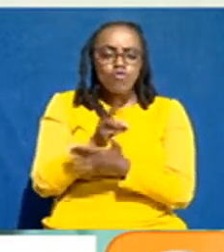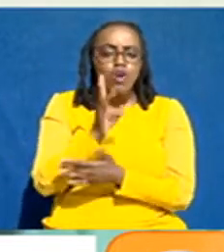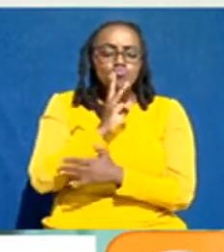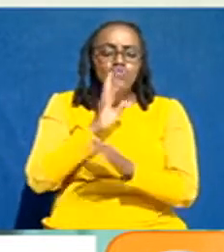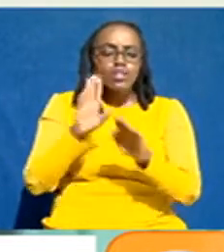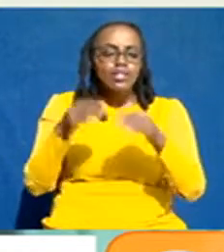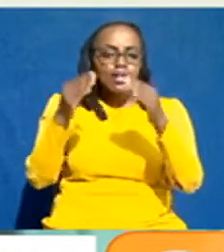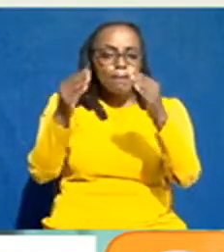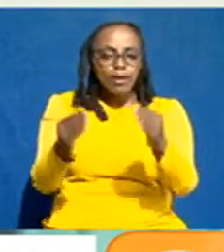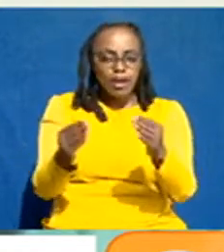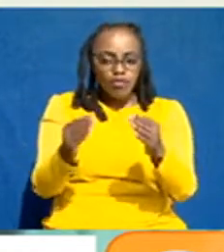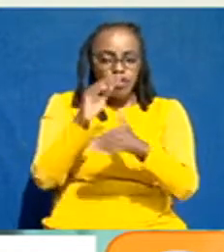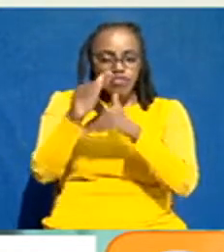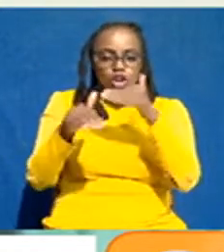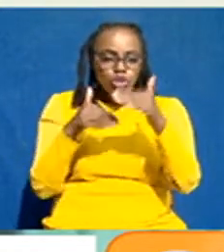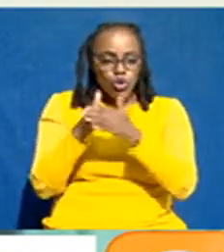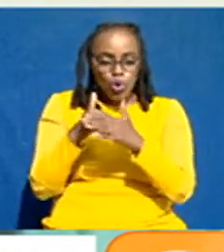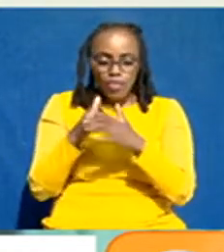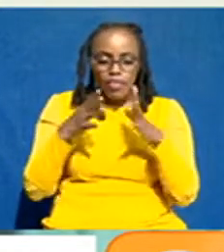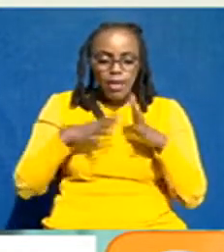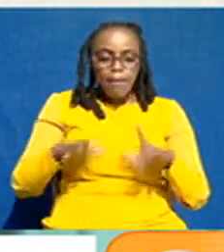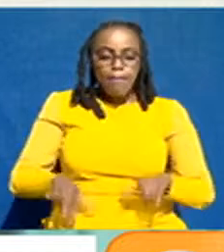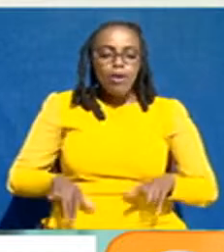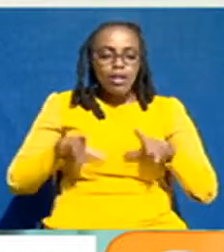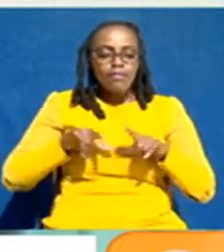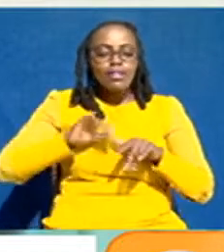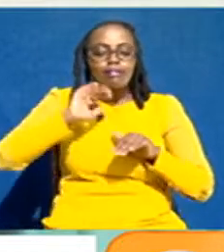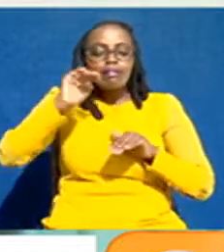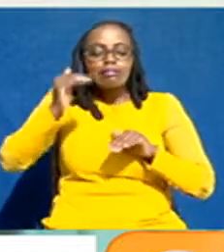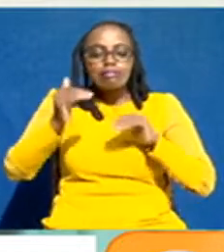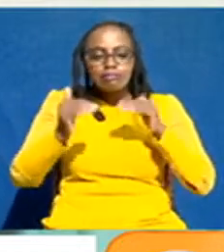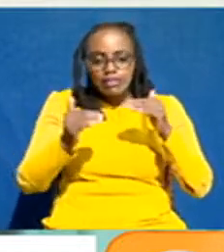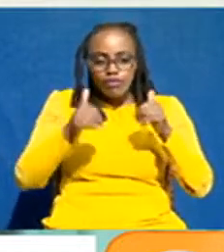supply to all the city residents is